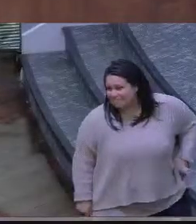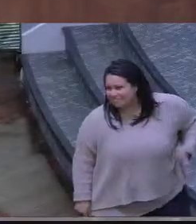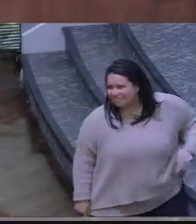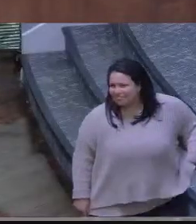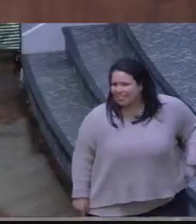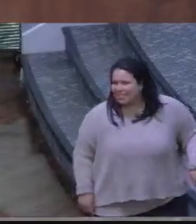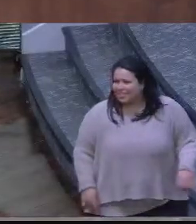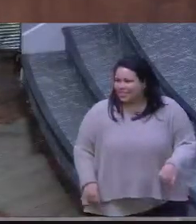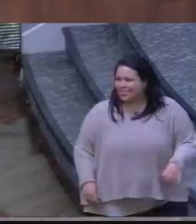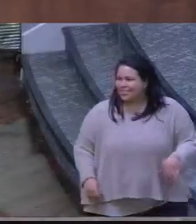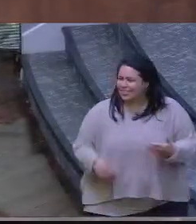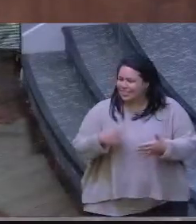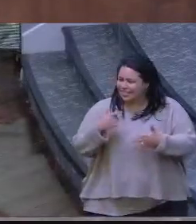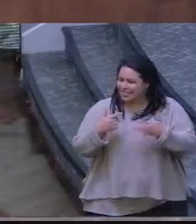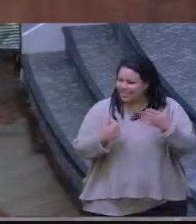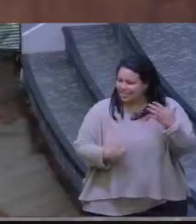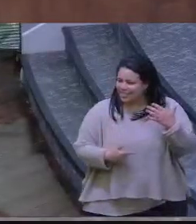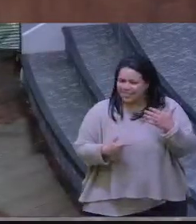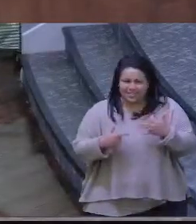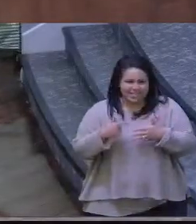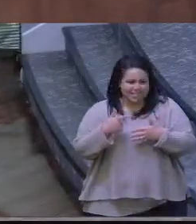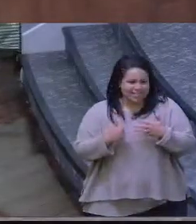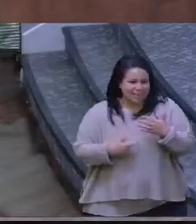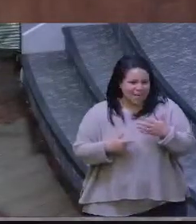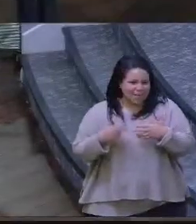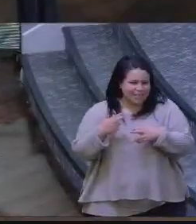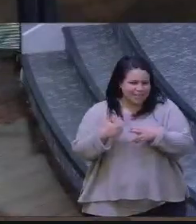Let's see, I think we're still on. Yep.